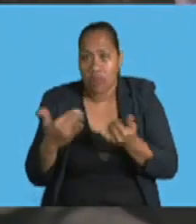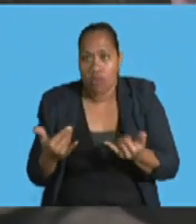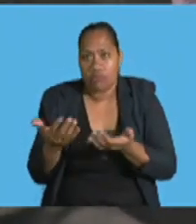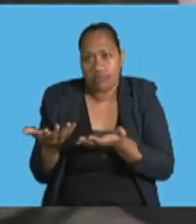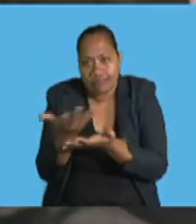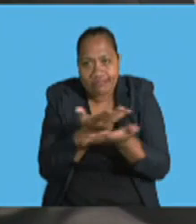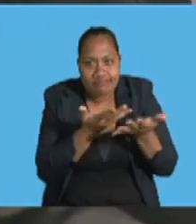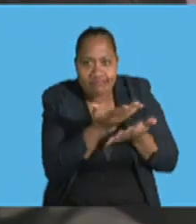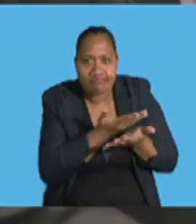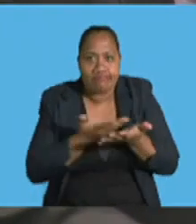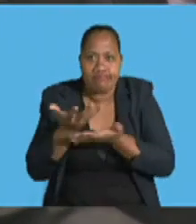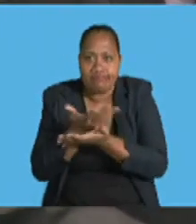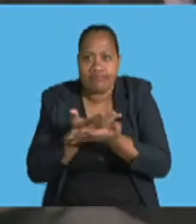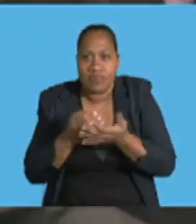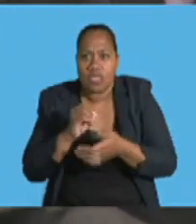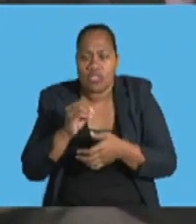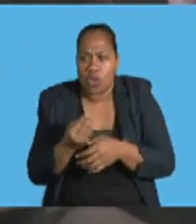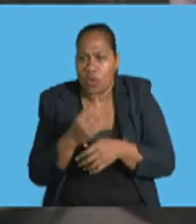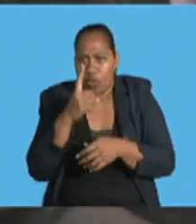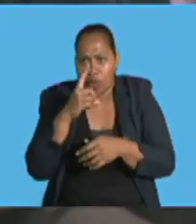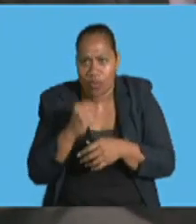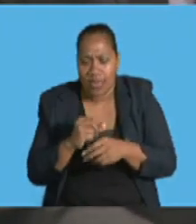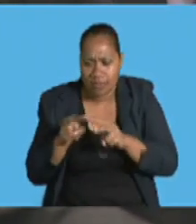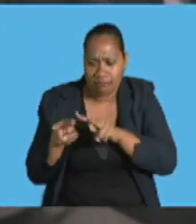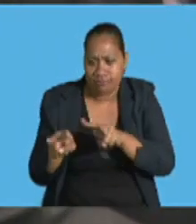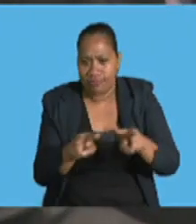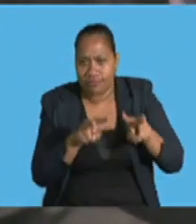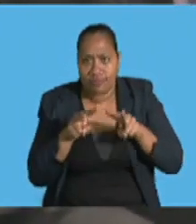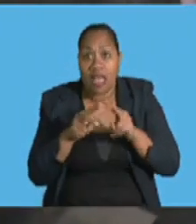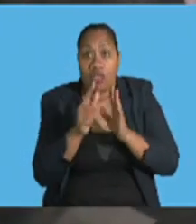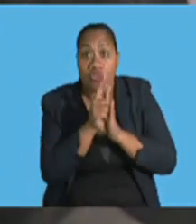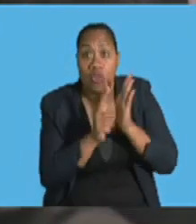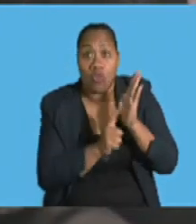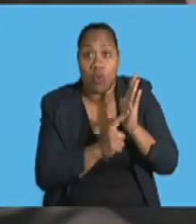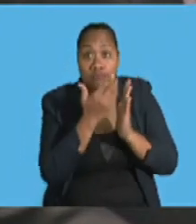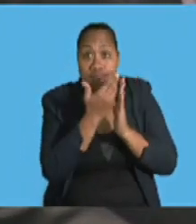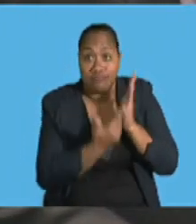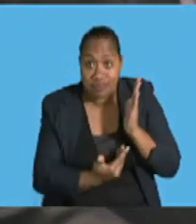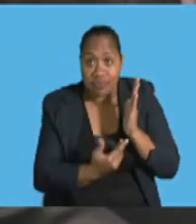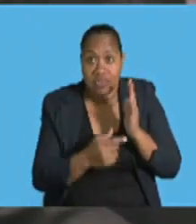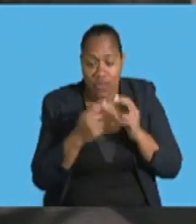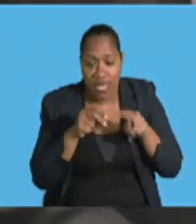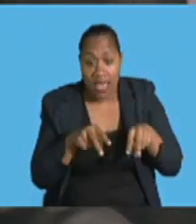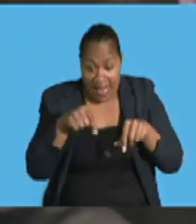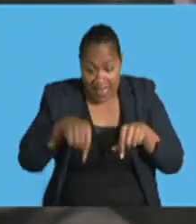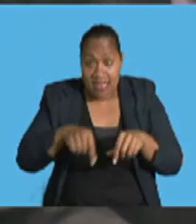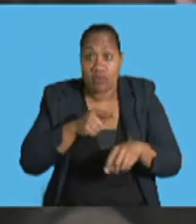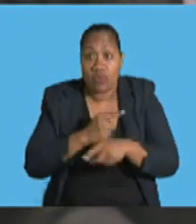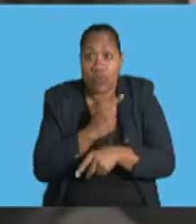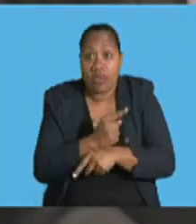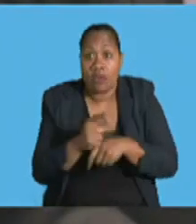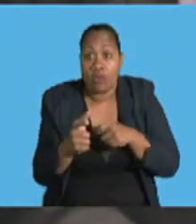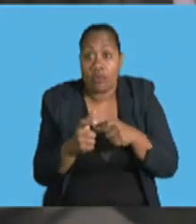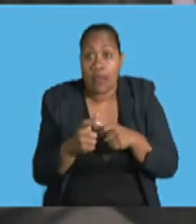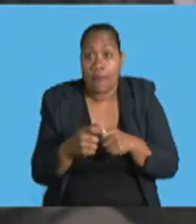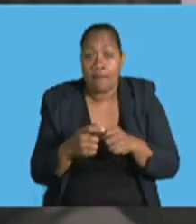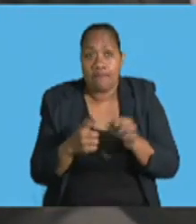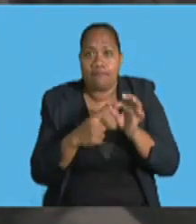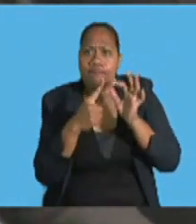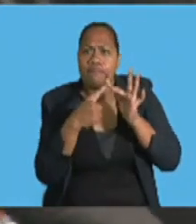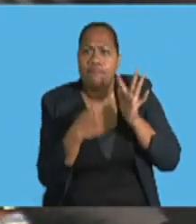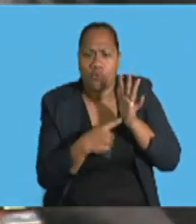complement the work of law enforcement agencies. Later this week, the patrol car concept will be reintroduced in